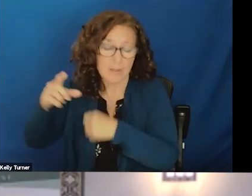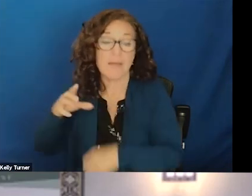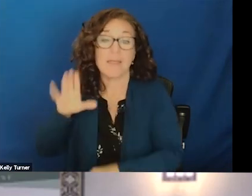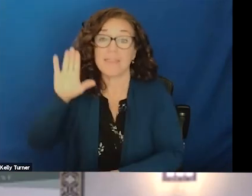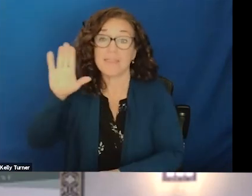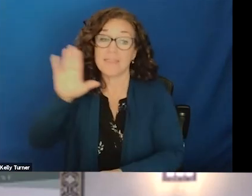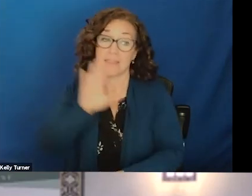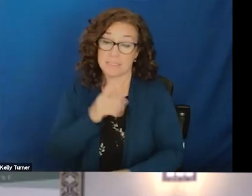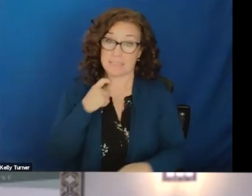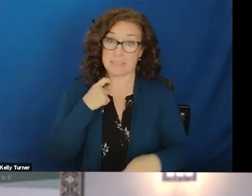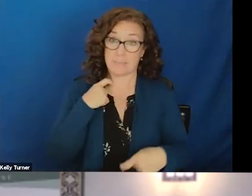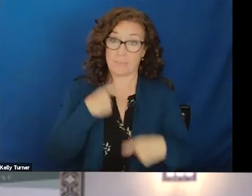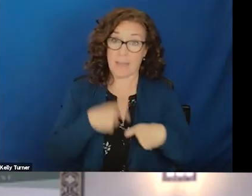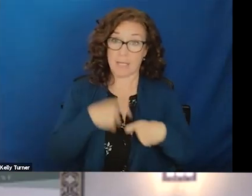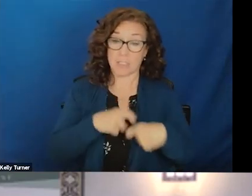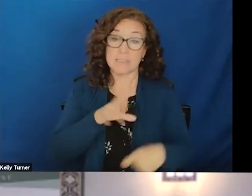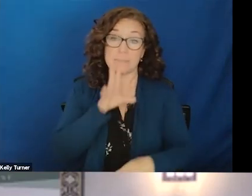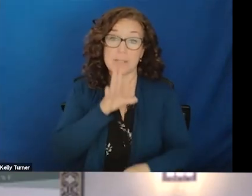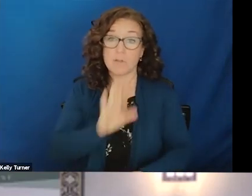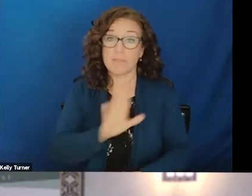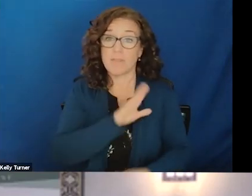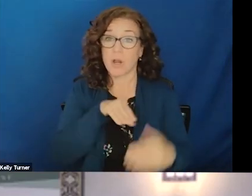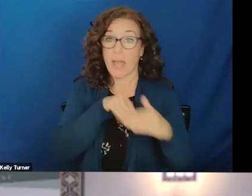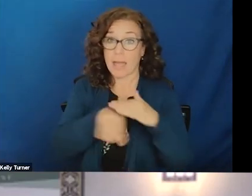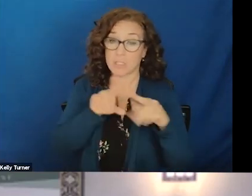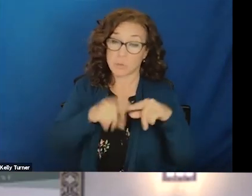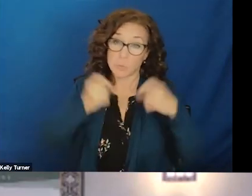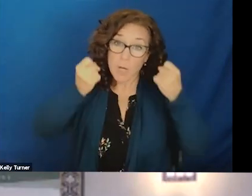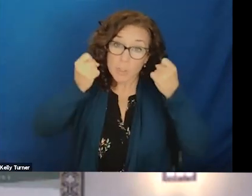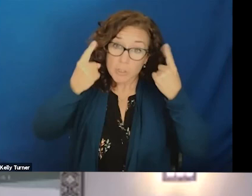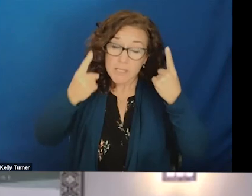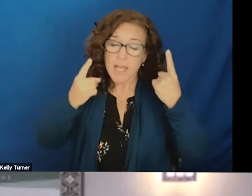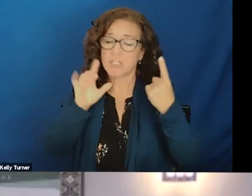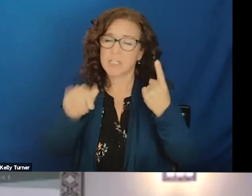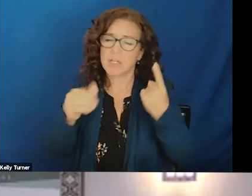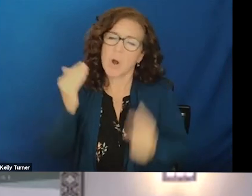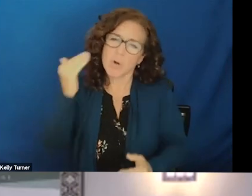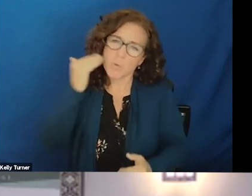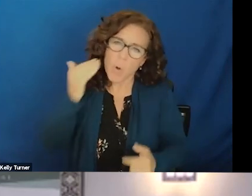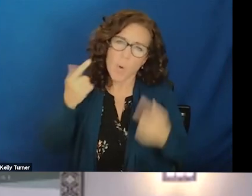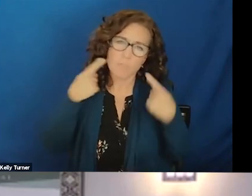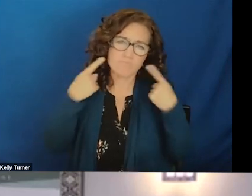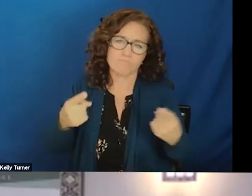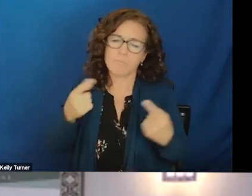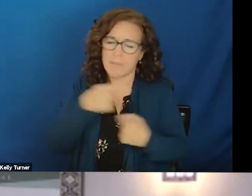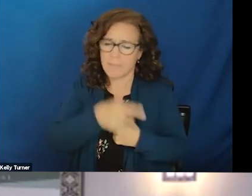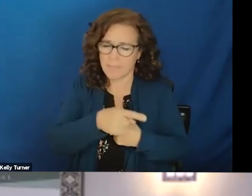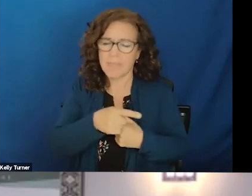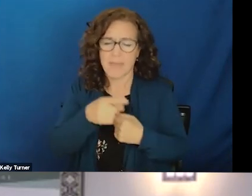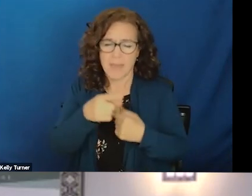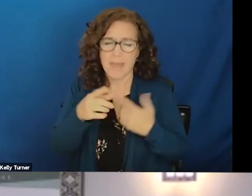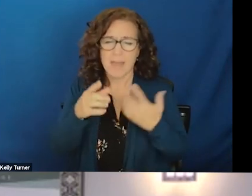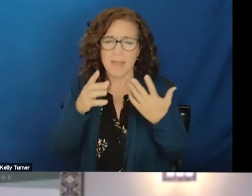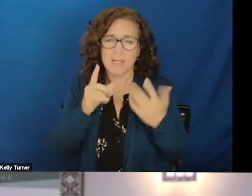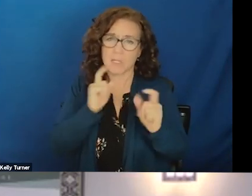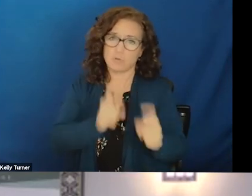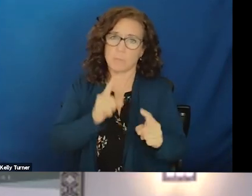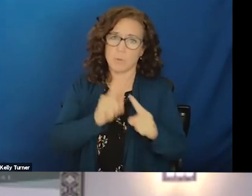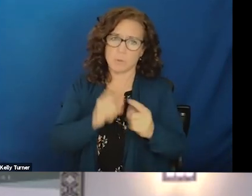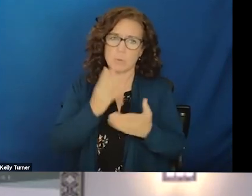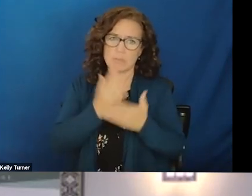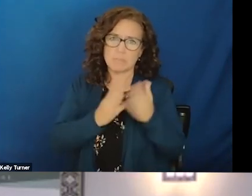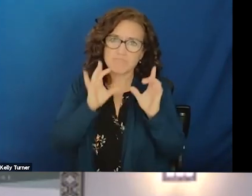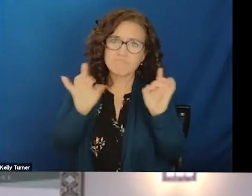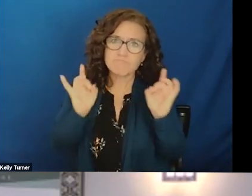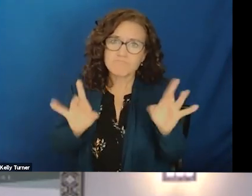known to contribute to tragic disparities among educational outcomes for students from households in which a language other than English